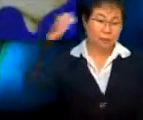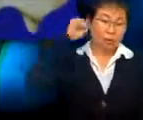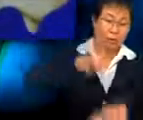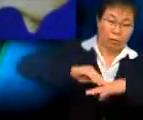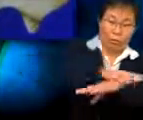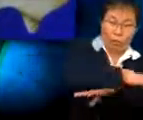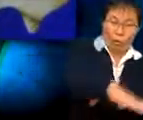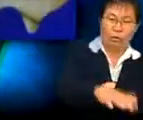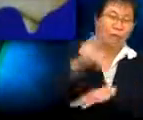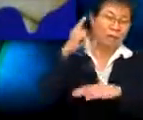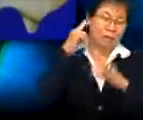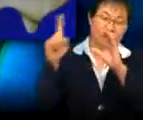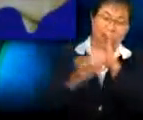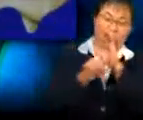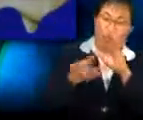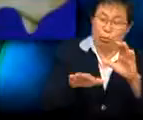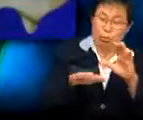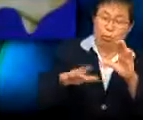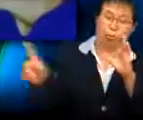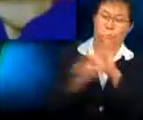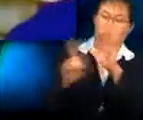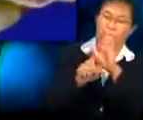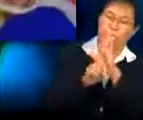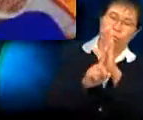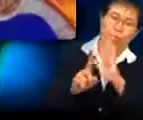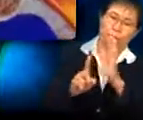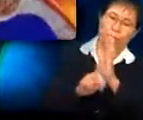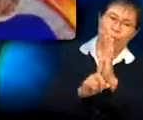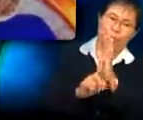The sound causes the eardrum to vibrate.